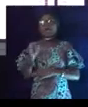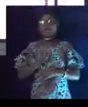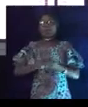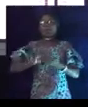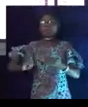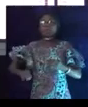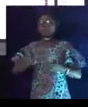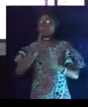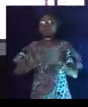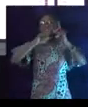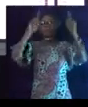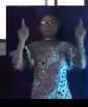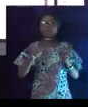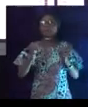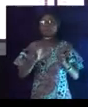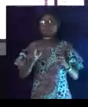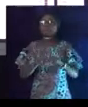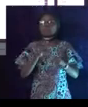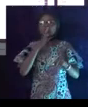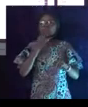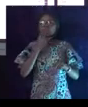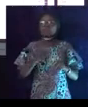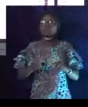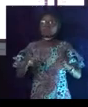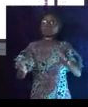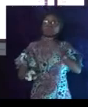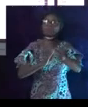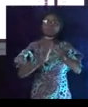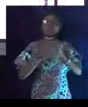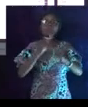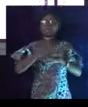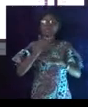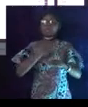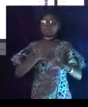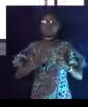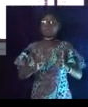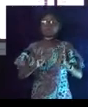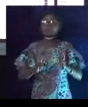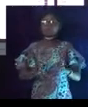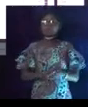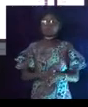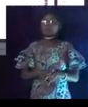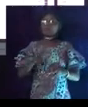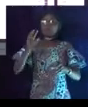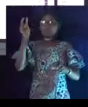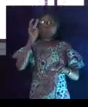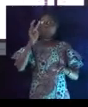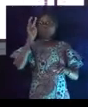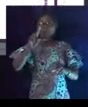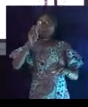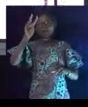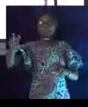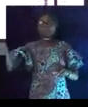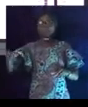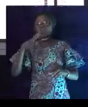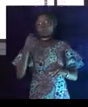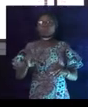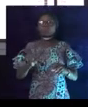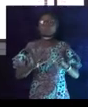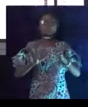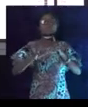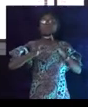So let's see how that works out. On this side, we can't do anything here. 122 degrees Fahrenheit is what we want to convert. Our work is